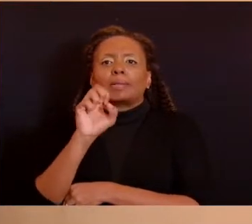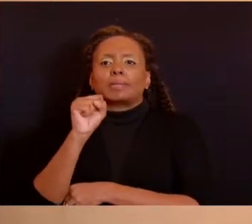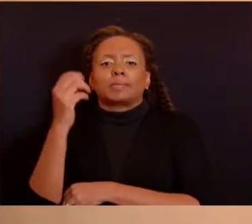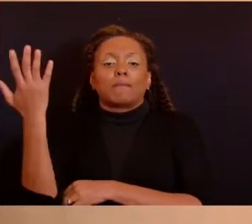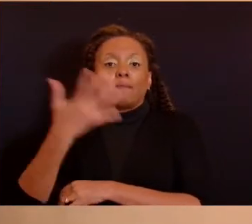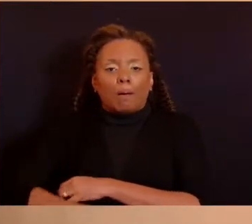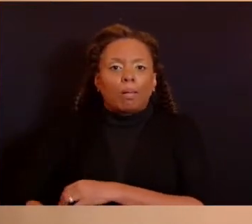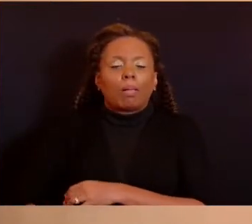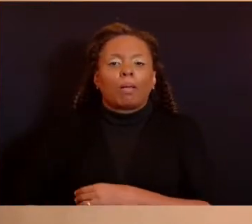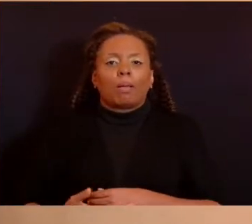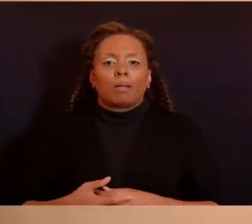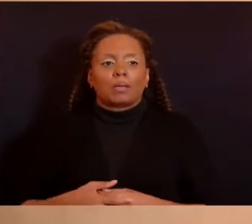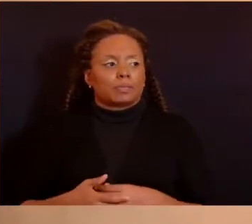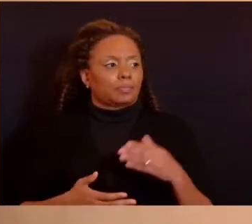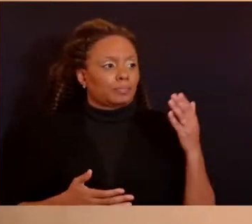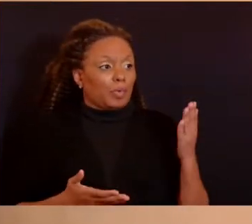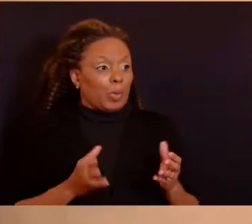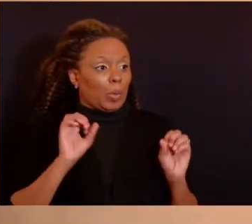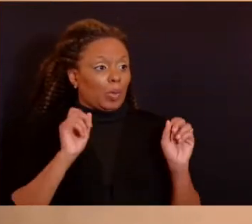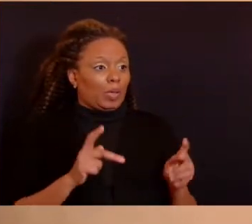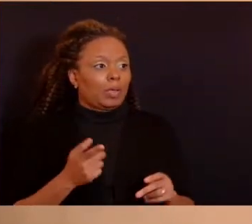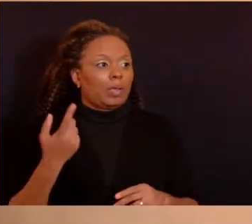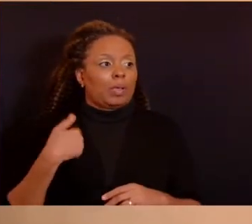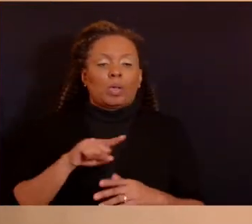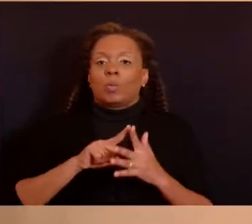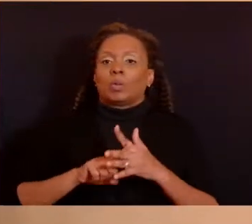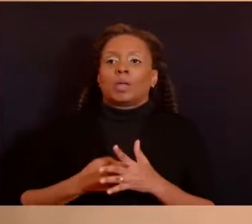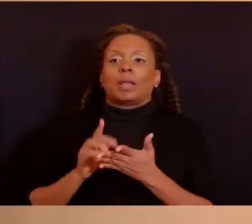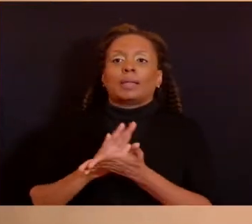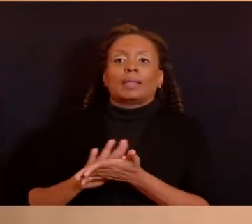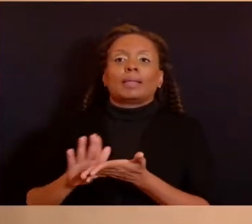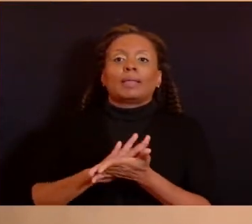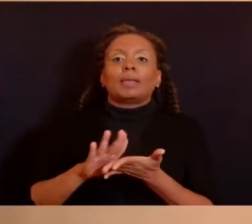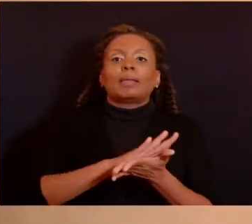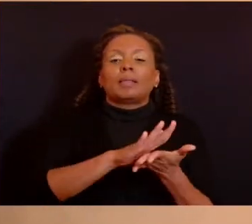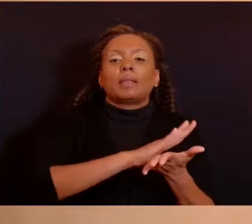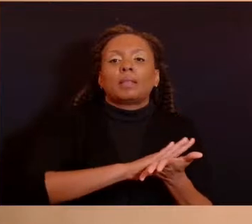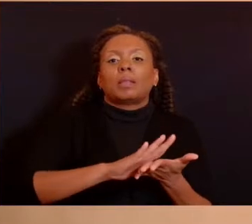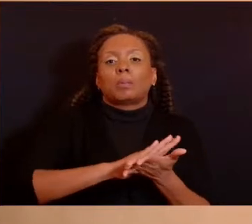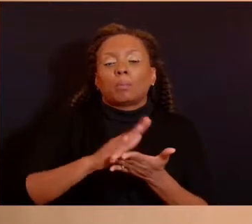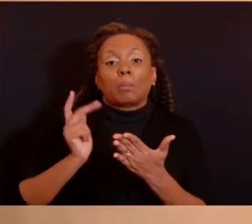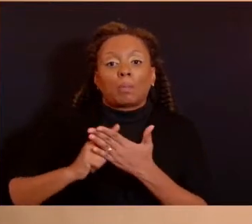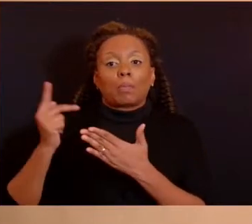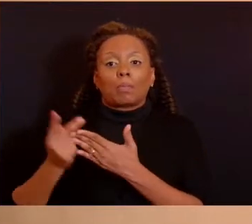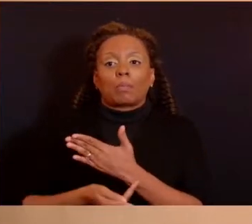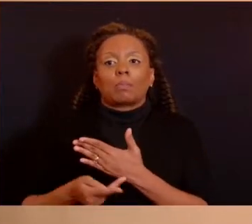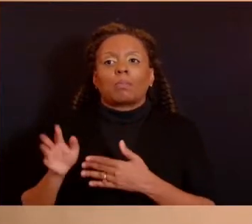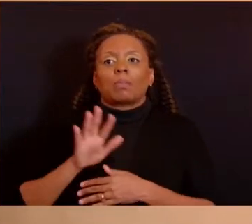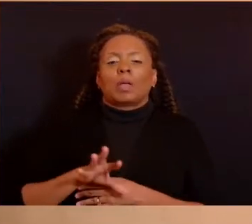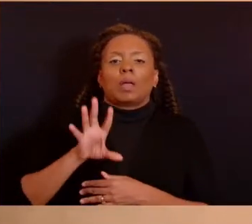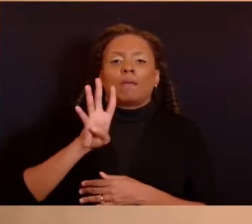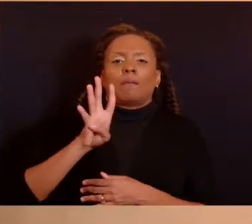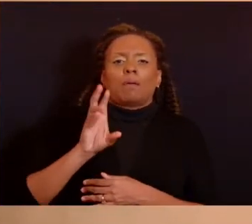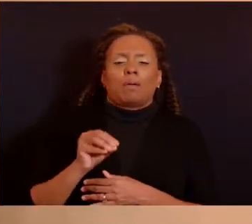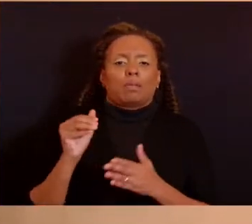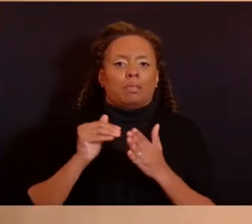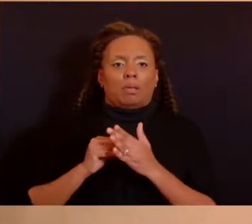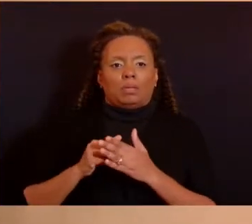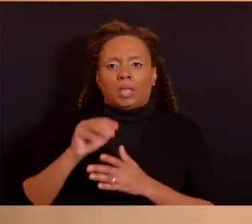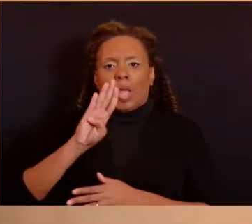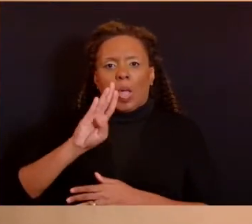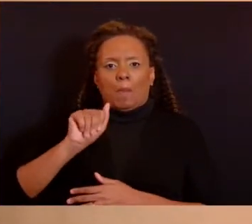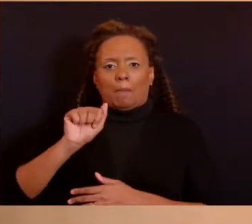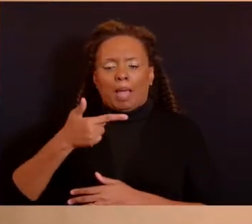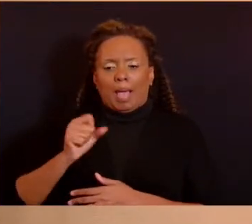the Environment, executed a cleanup campaign. As you are aware, we've moved over close to 40,000 bags of ash across the